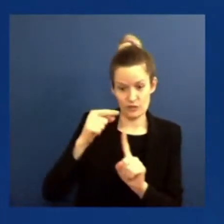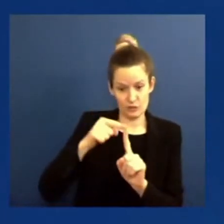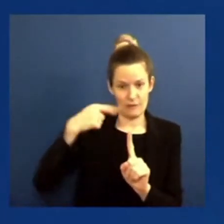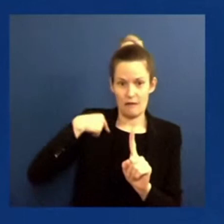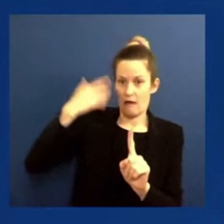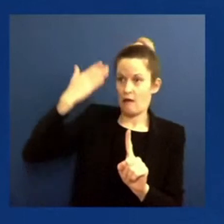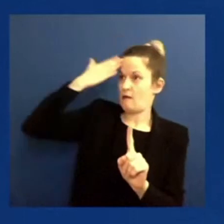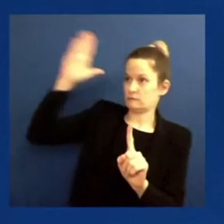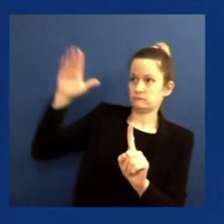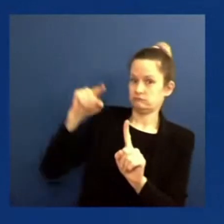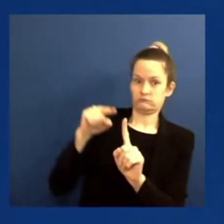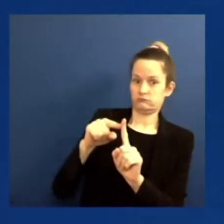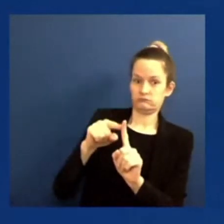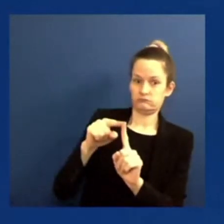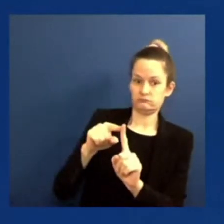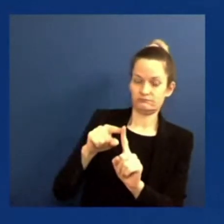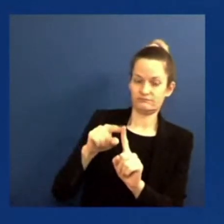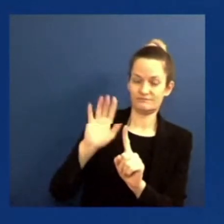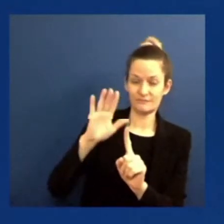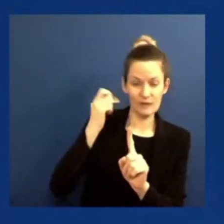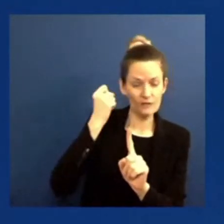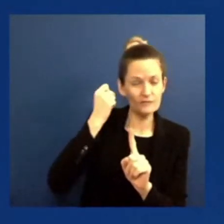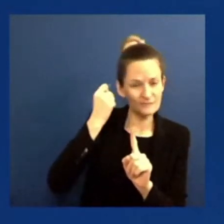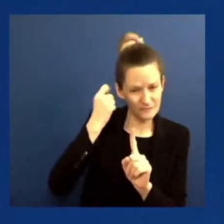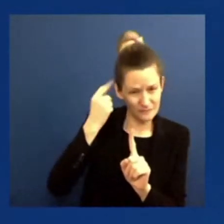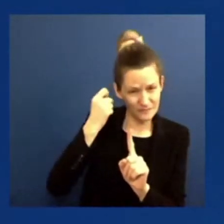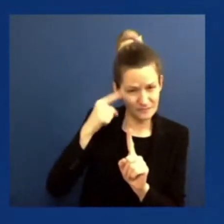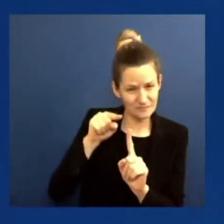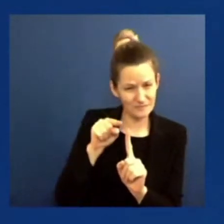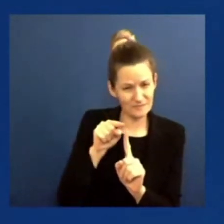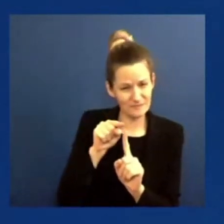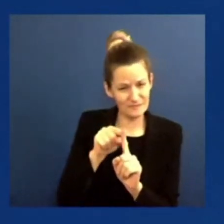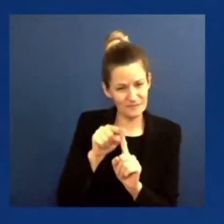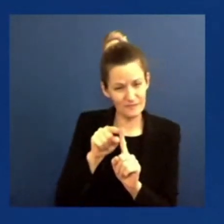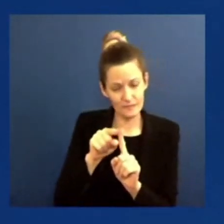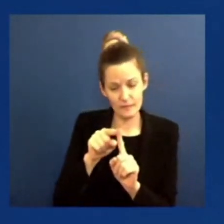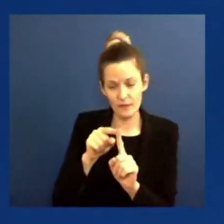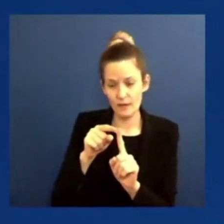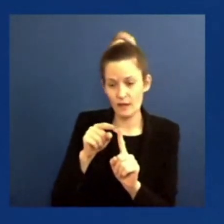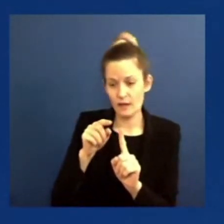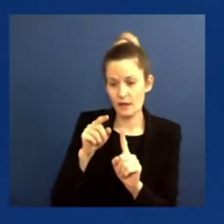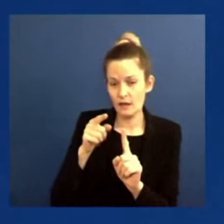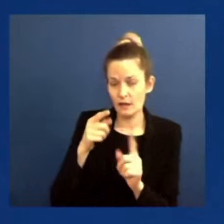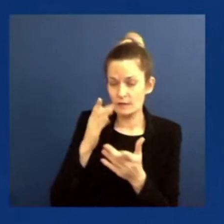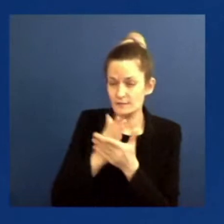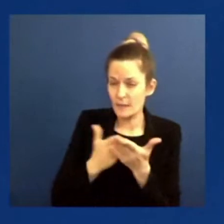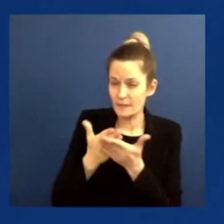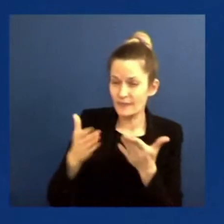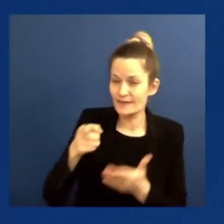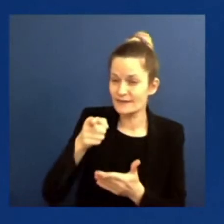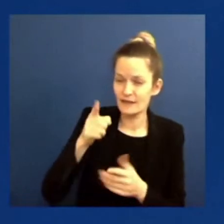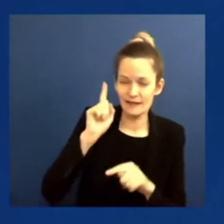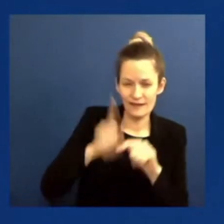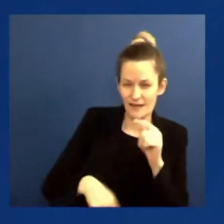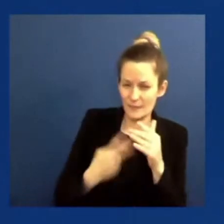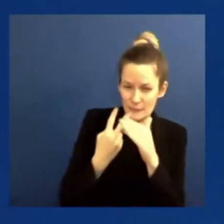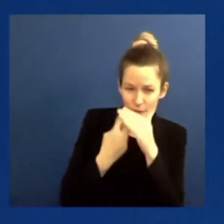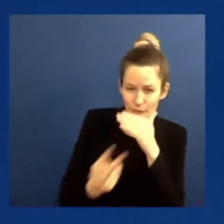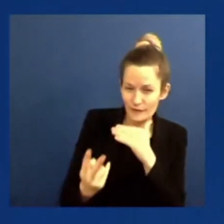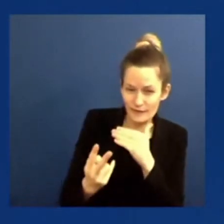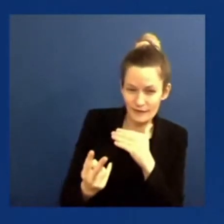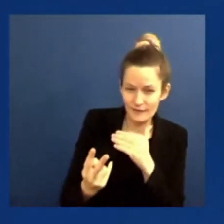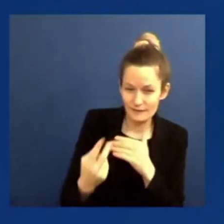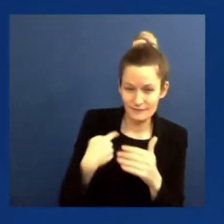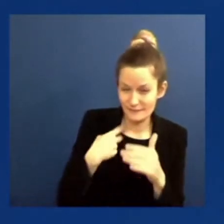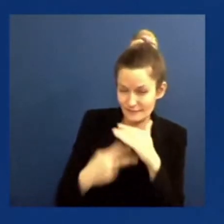the experience, as you know, of the unpredictability of things like what happened with Delta and what happened with Omicron. So you put